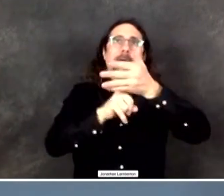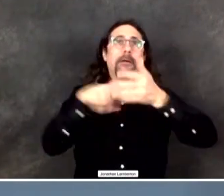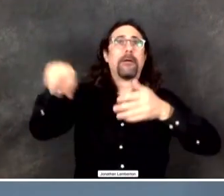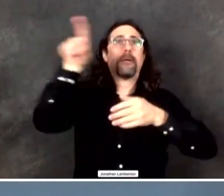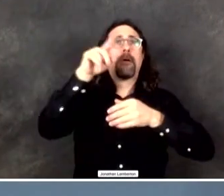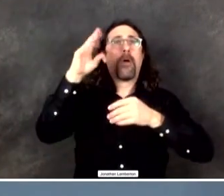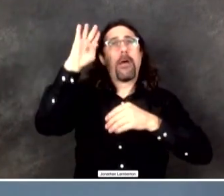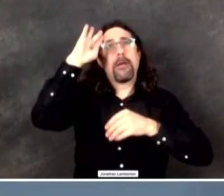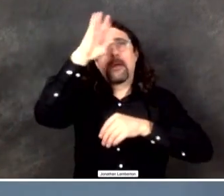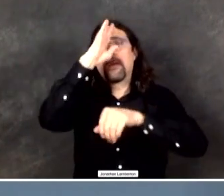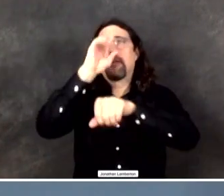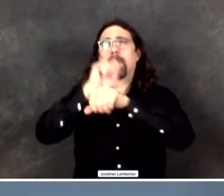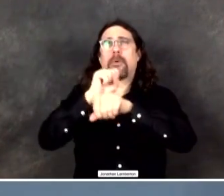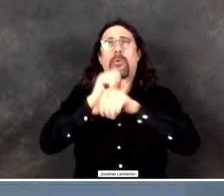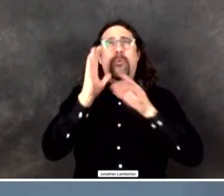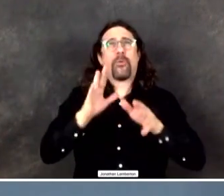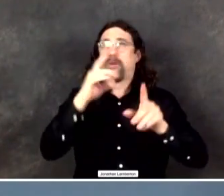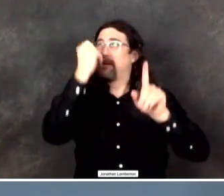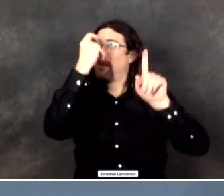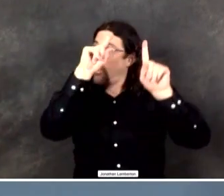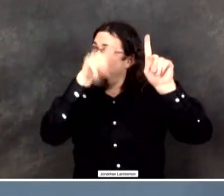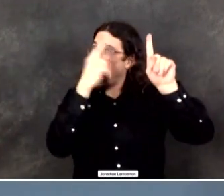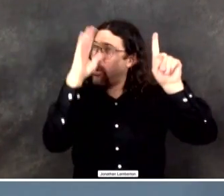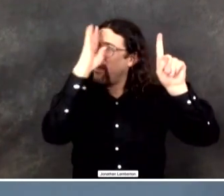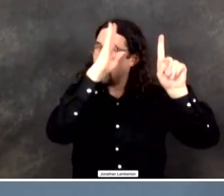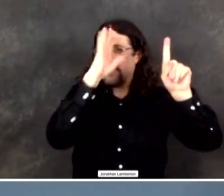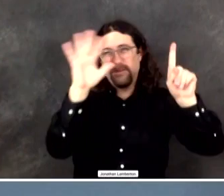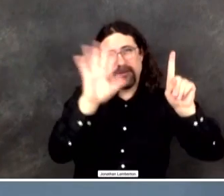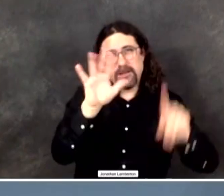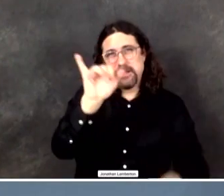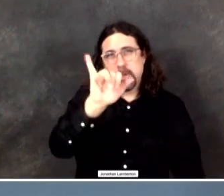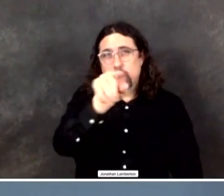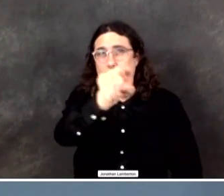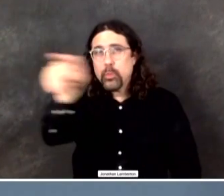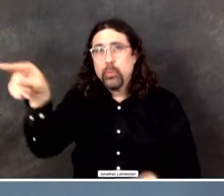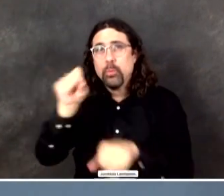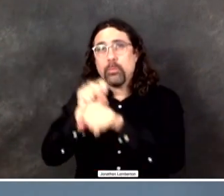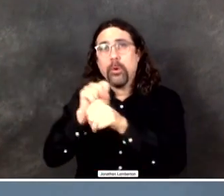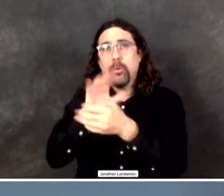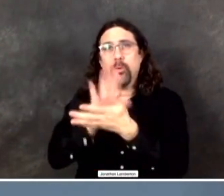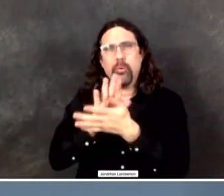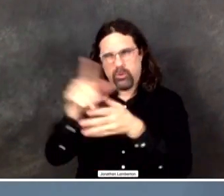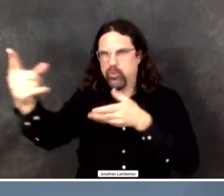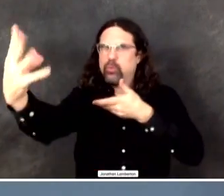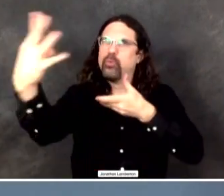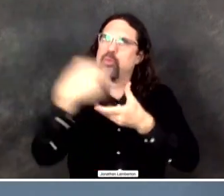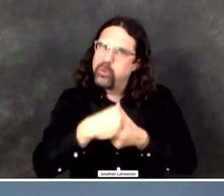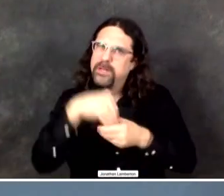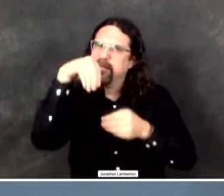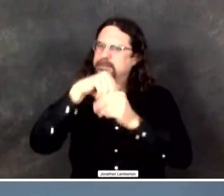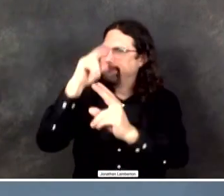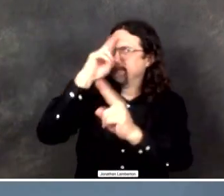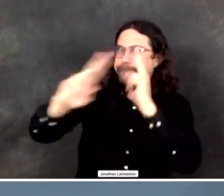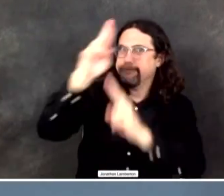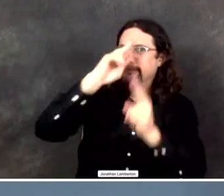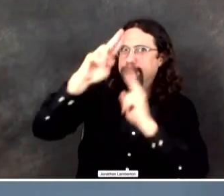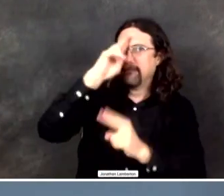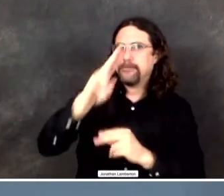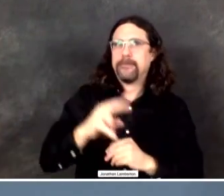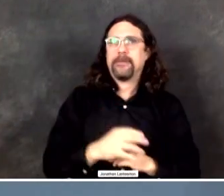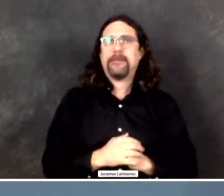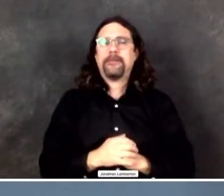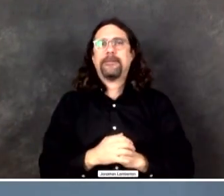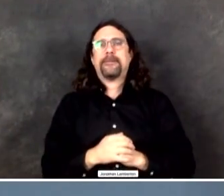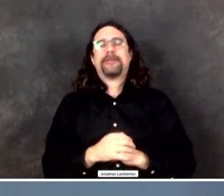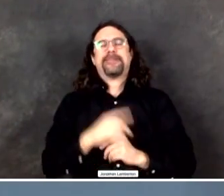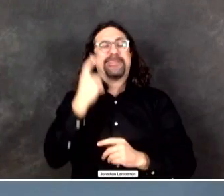I absolutely agree that this is in the best interest of all New Yorkers. We know that the past few weeks have not been easy, and we've asked a lot